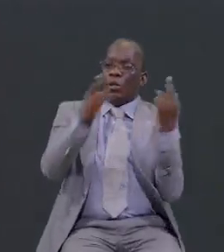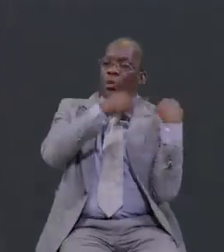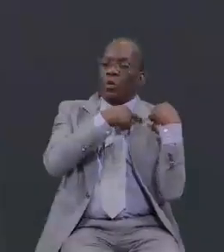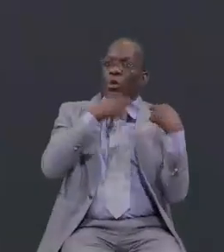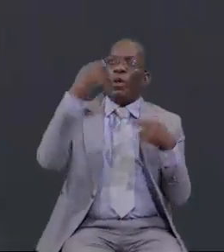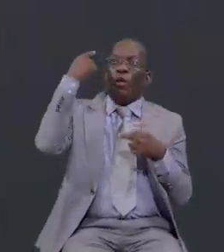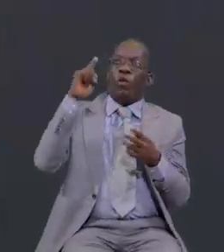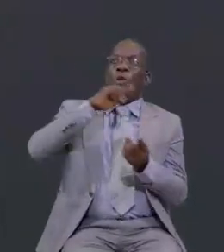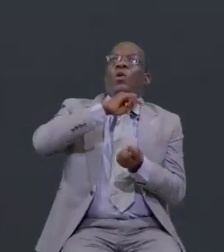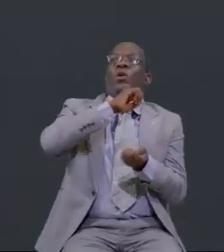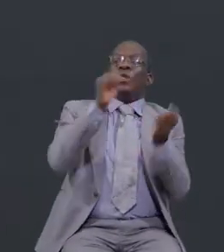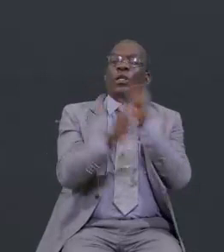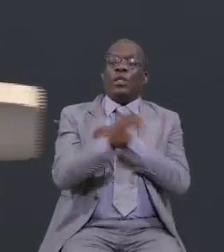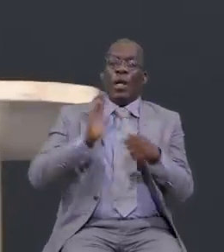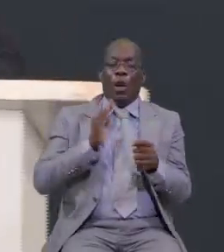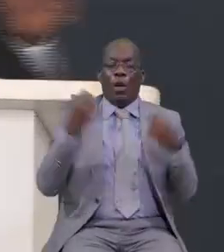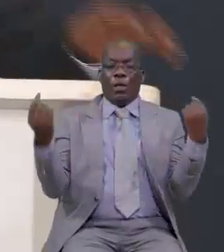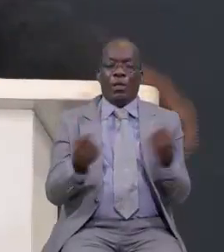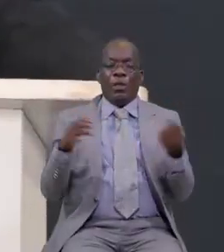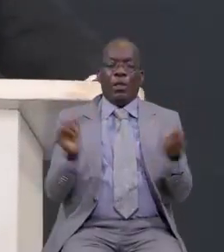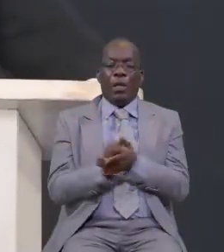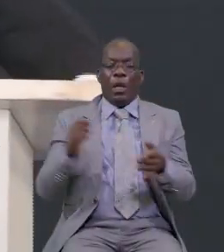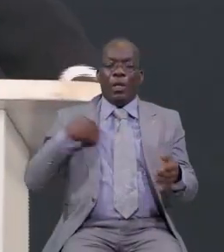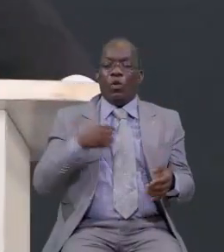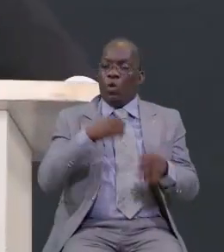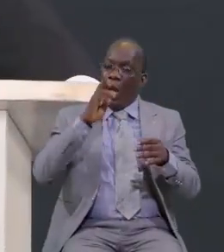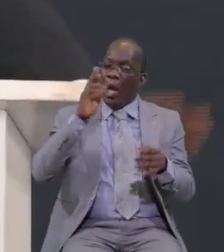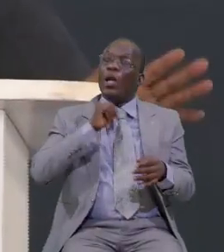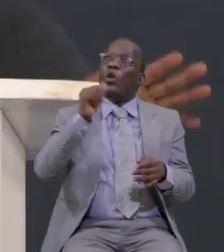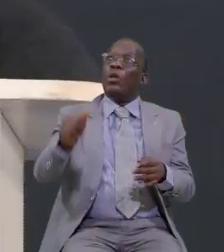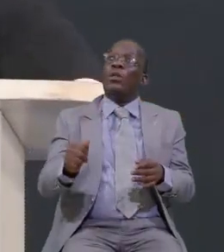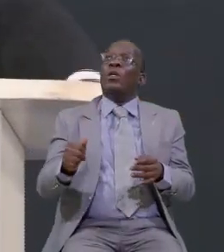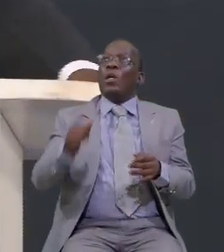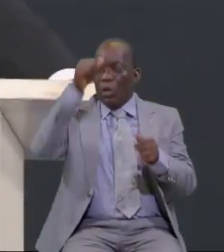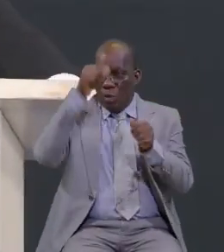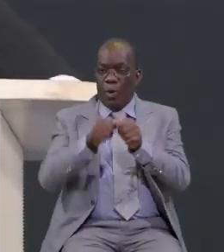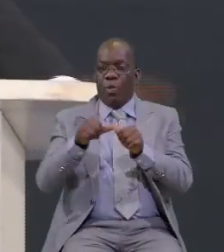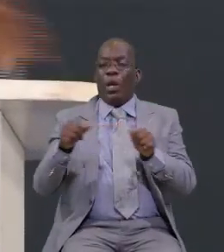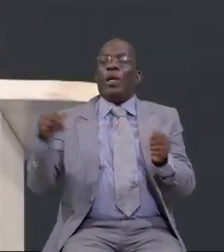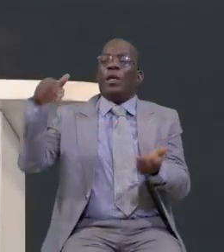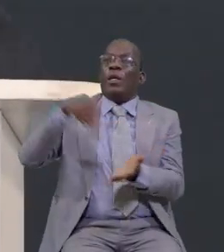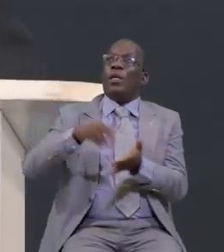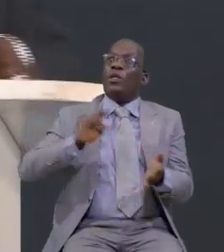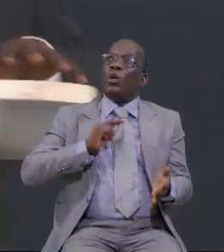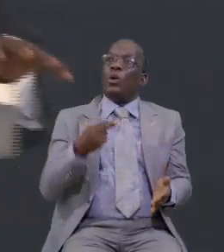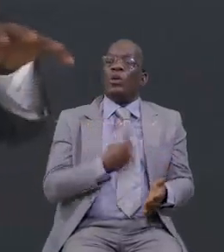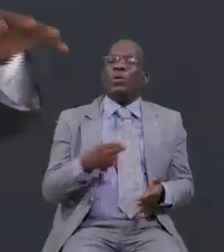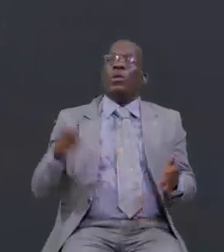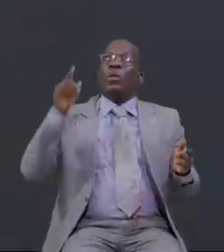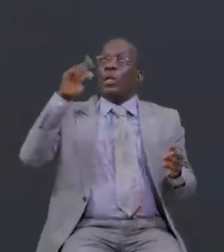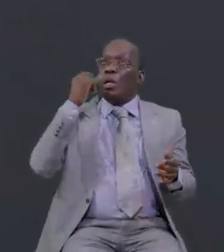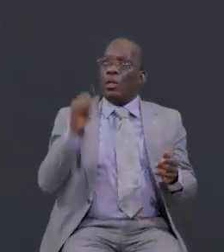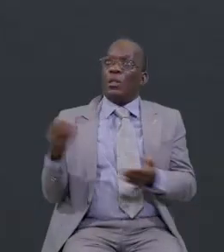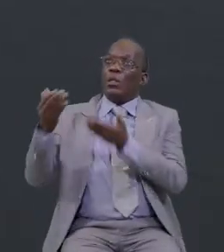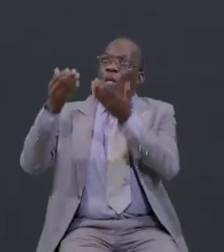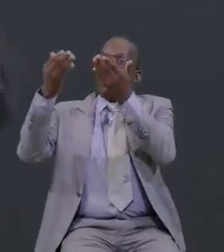that there are no more remembered against us. Is the propitiation for our sins, and not